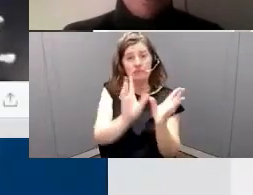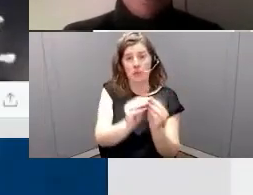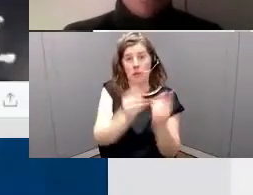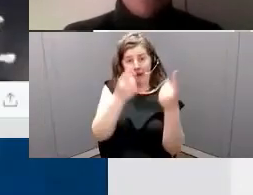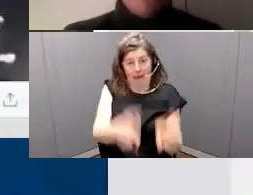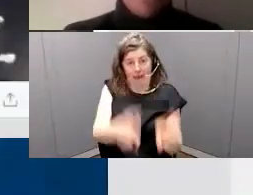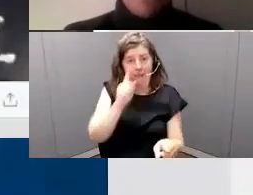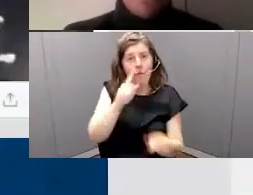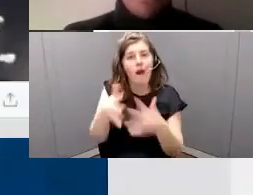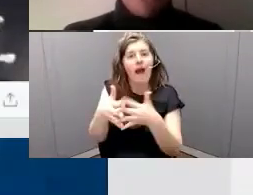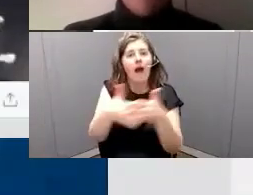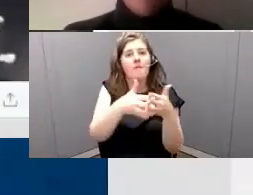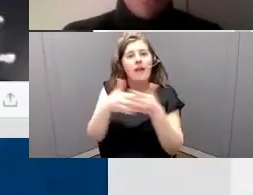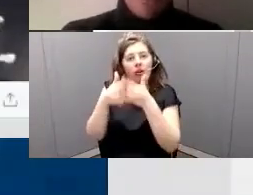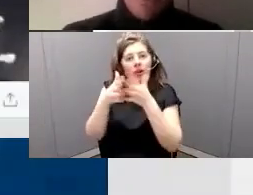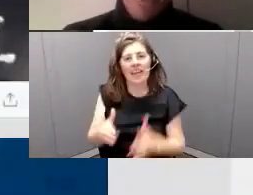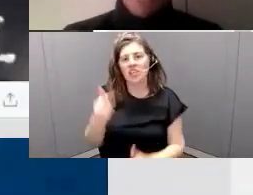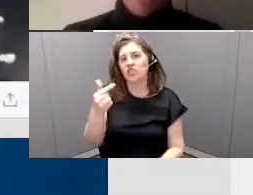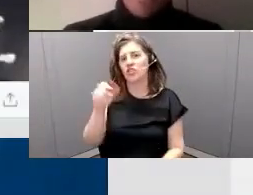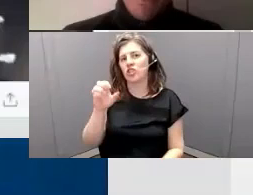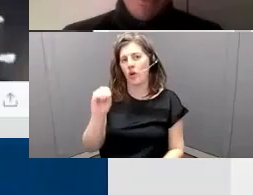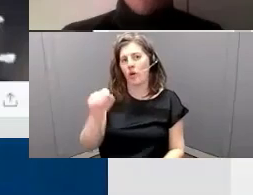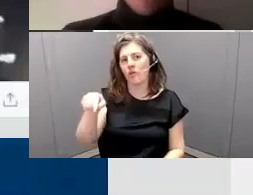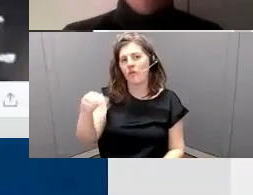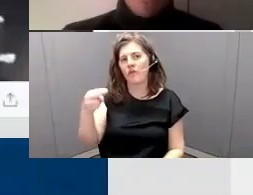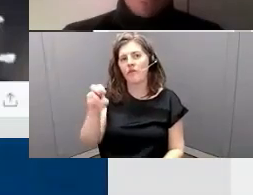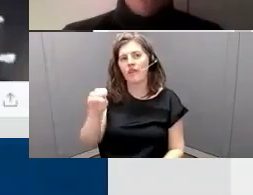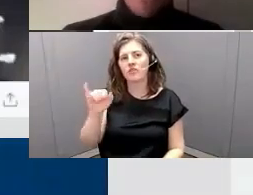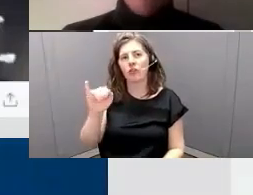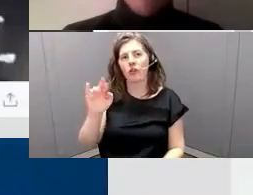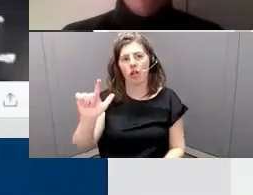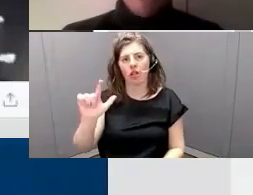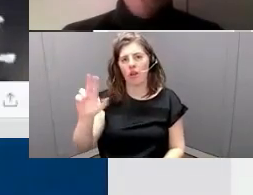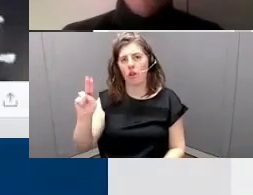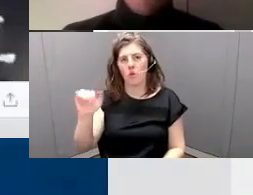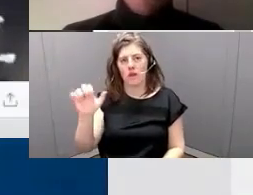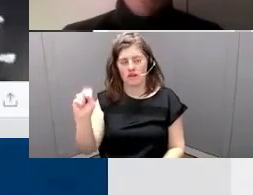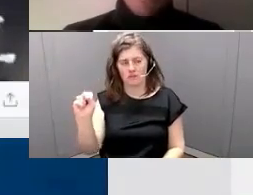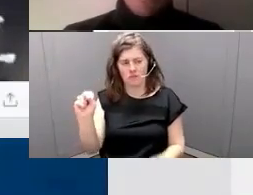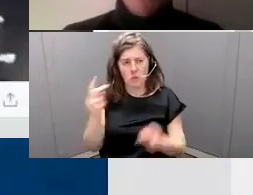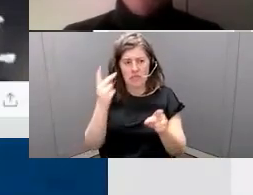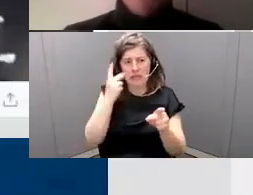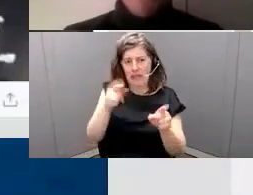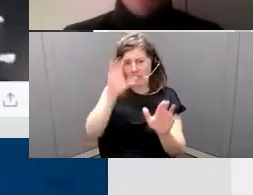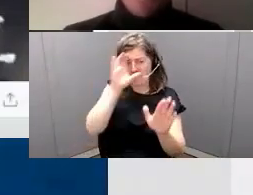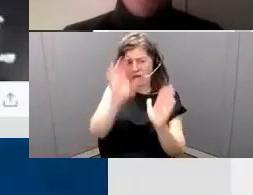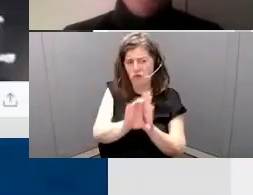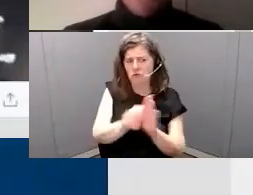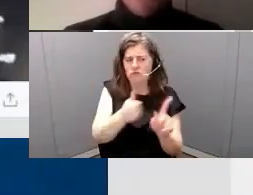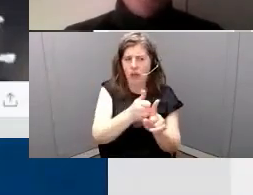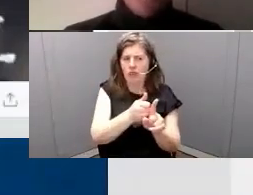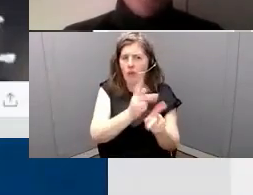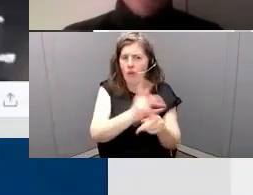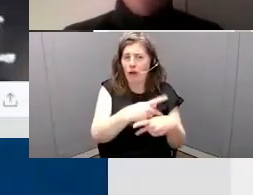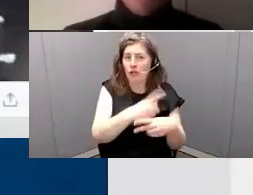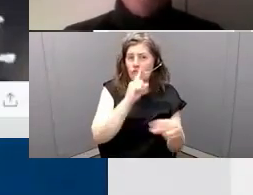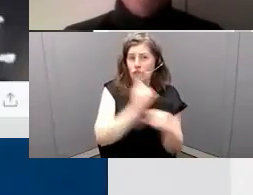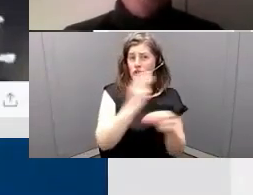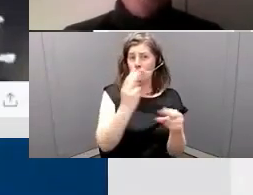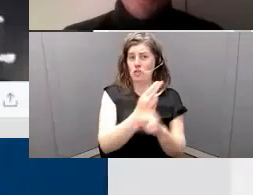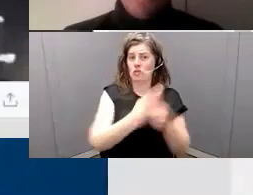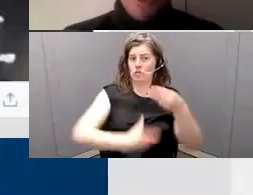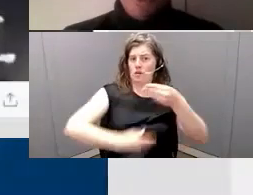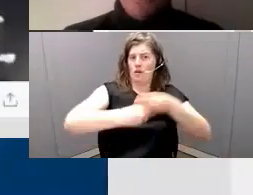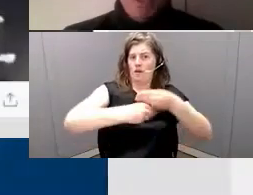the American Geophysical Union. And as you can see here, not only is our product used to